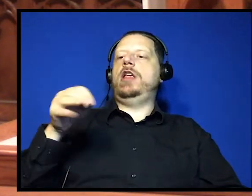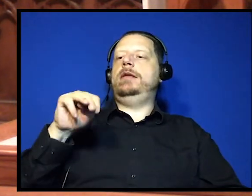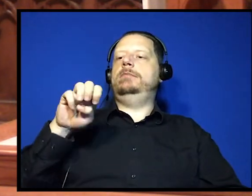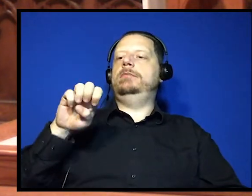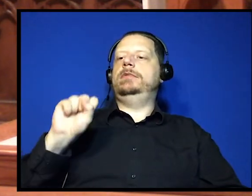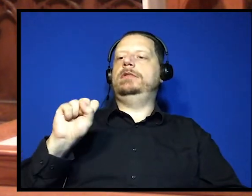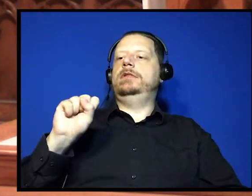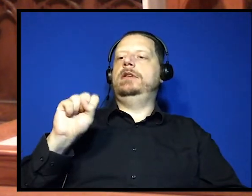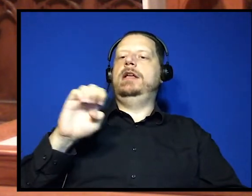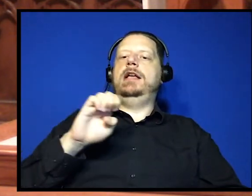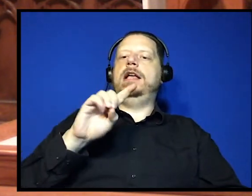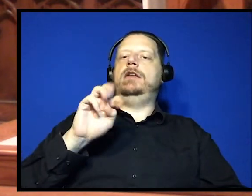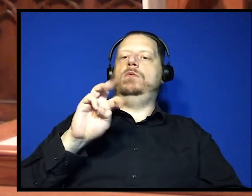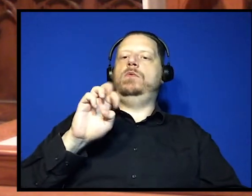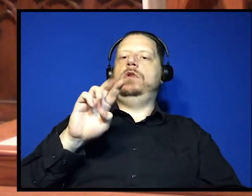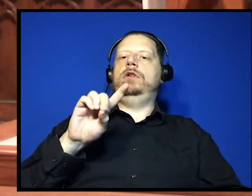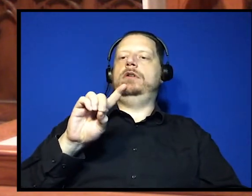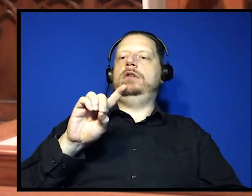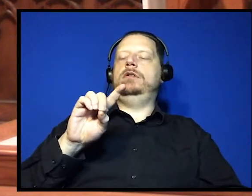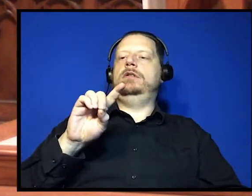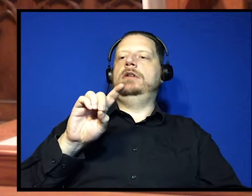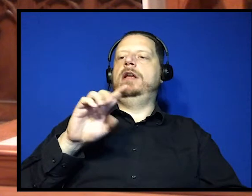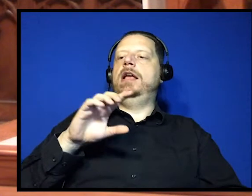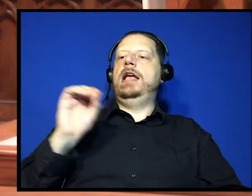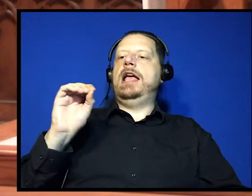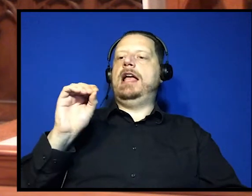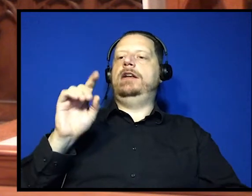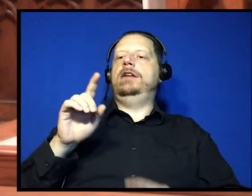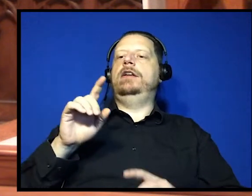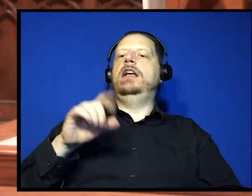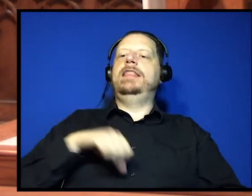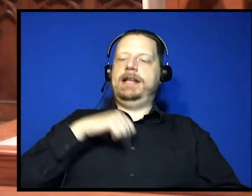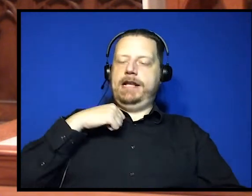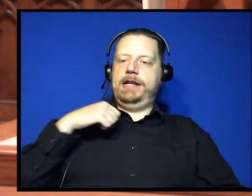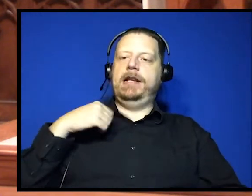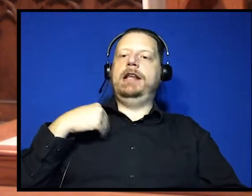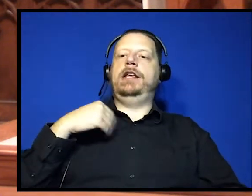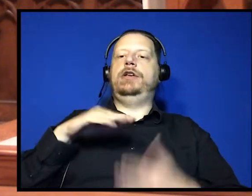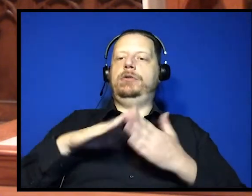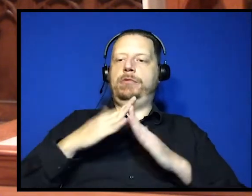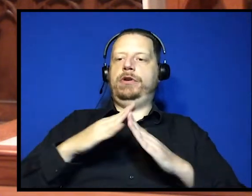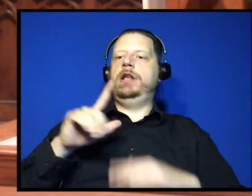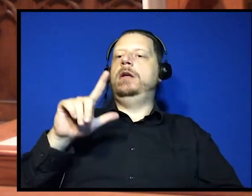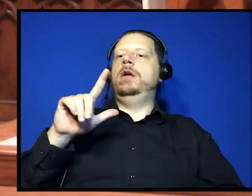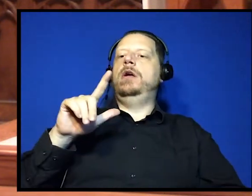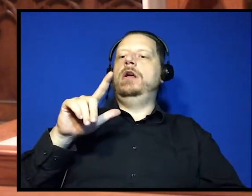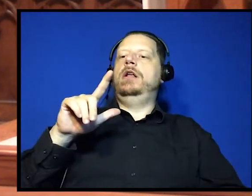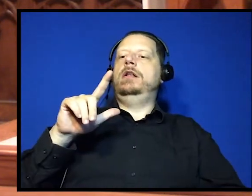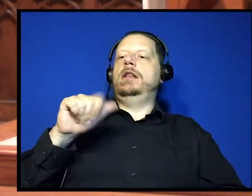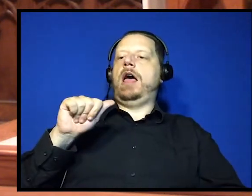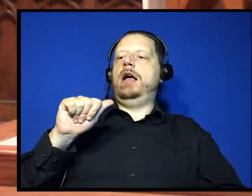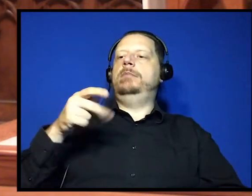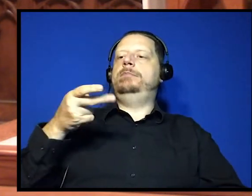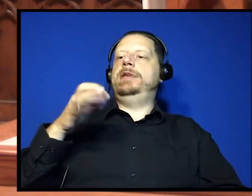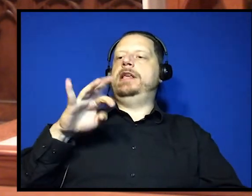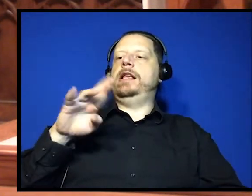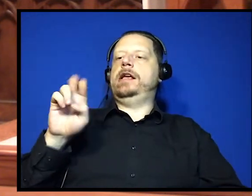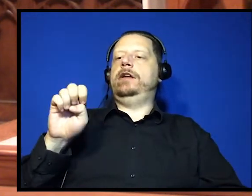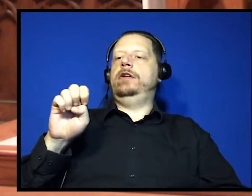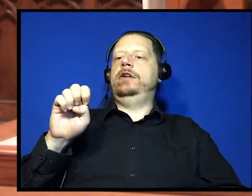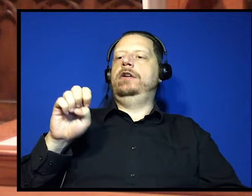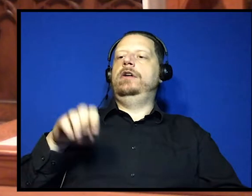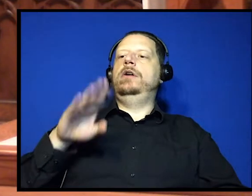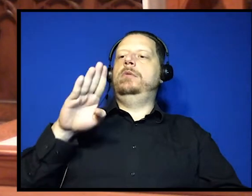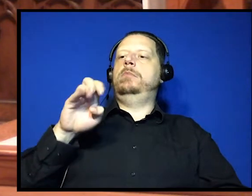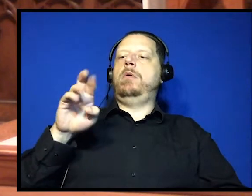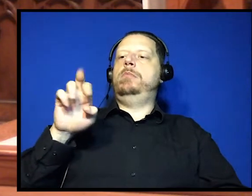James, Edward, and from the Dignity community, Maurice LaPierre, Father Frank